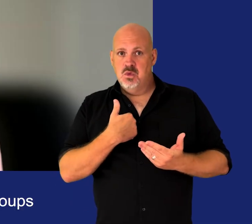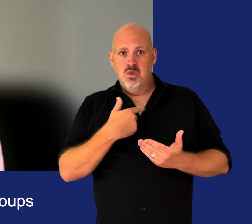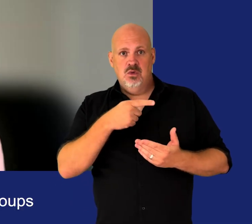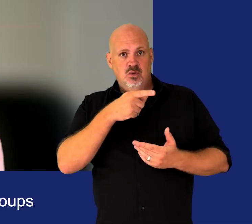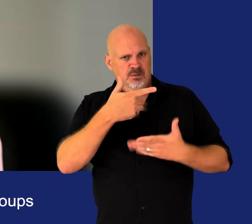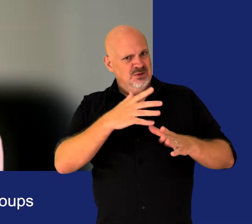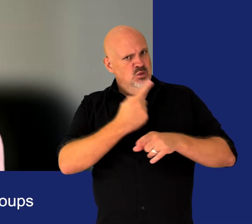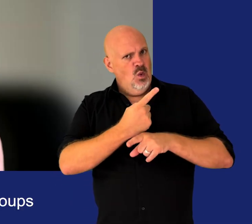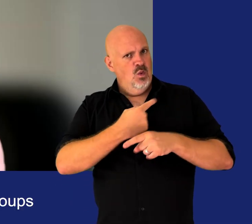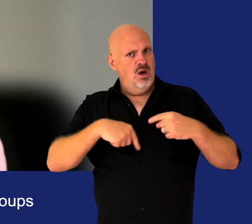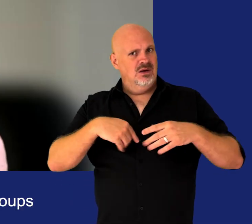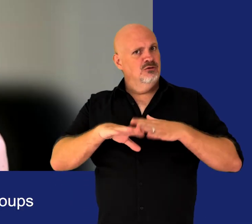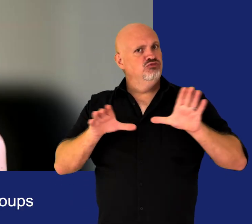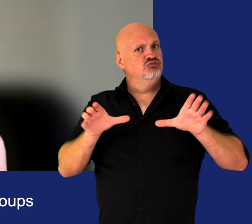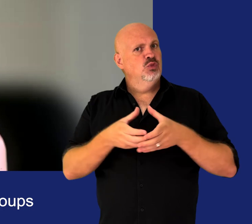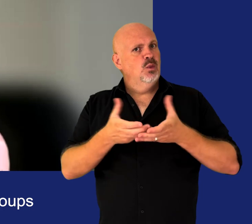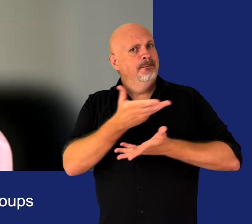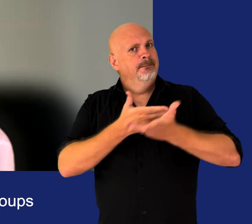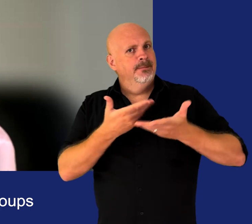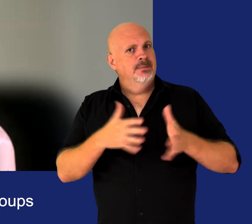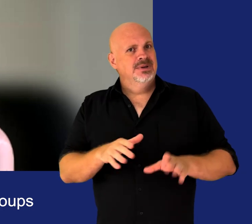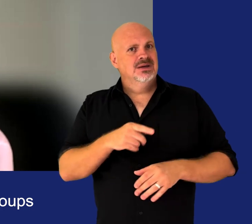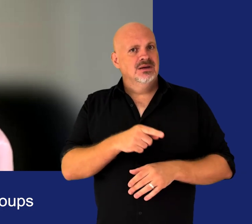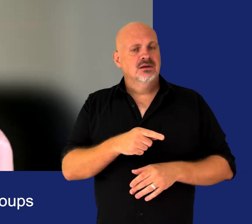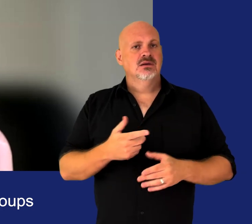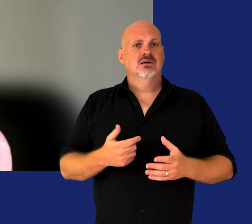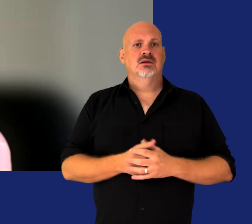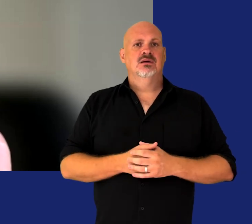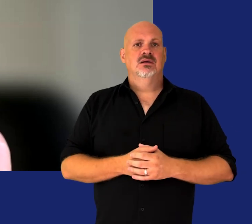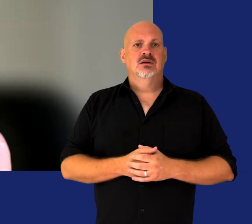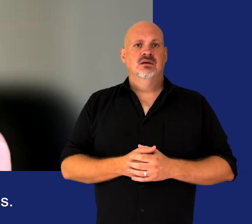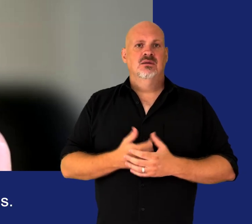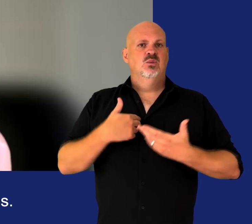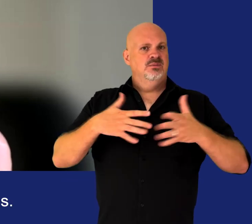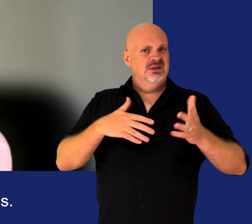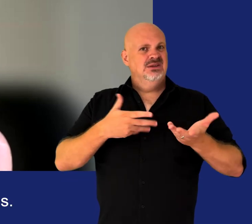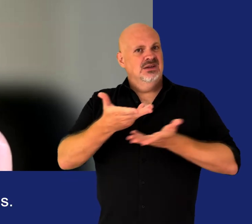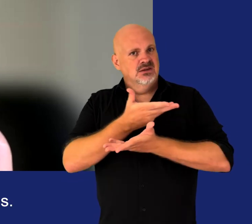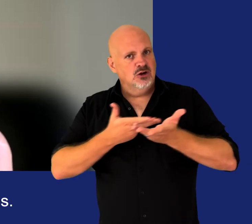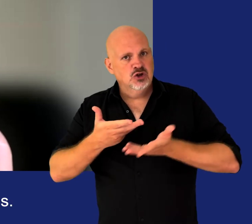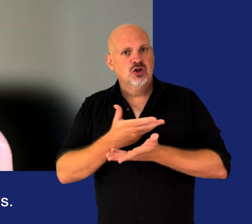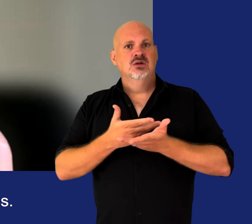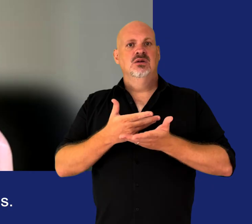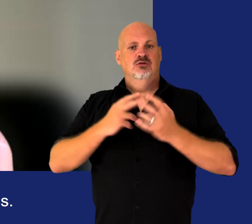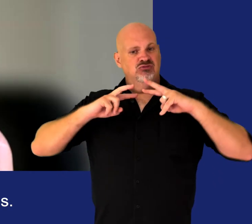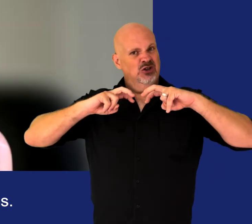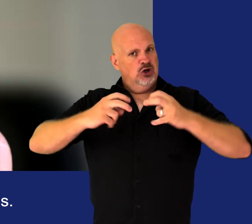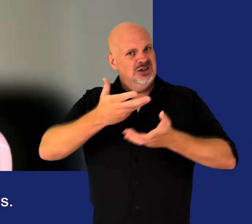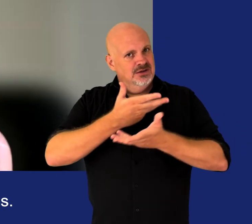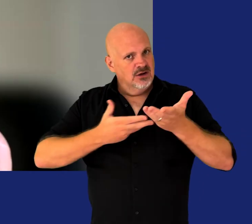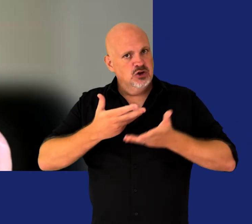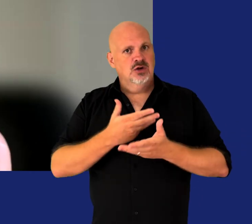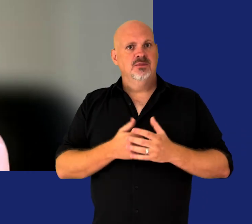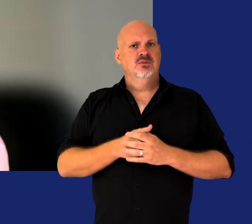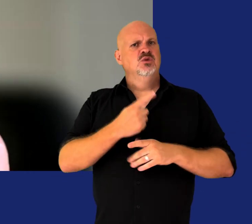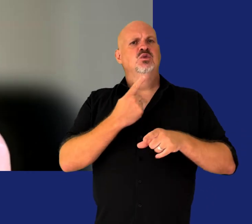Aldona, you have talked to us in the groups that we did and the discussions that we did, the research